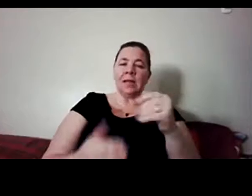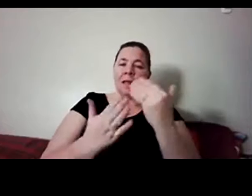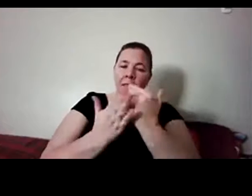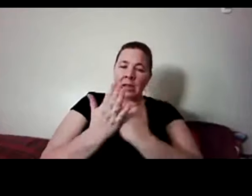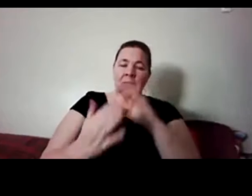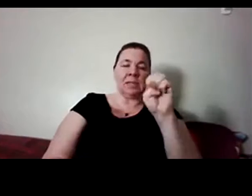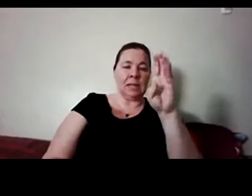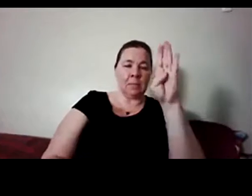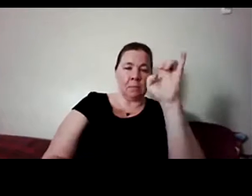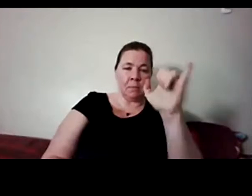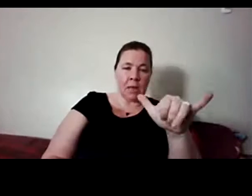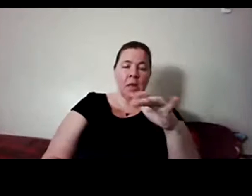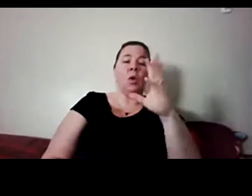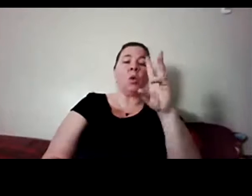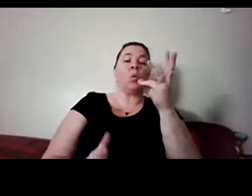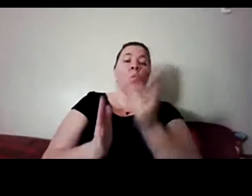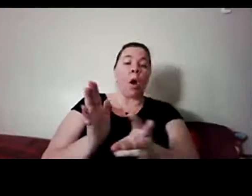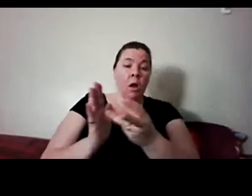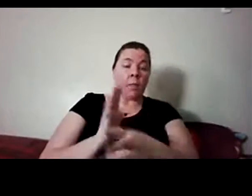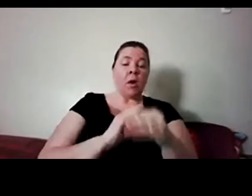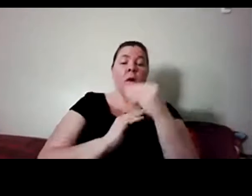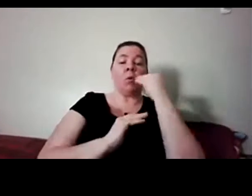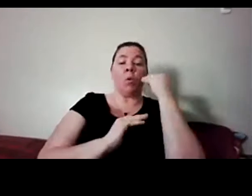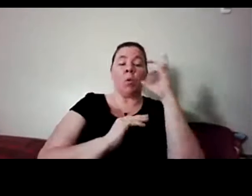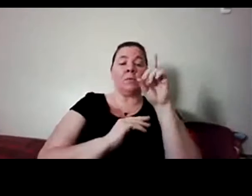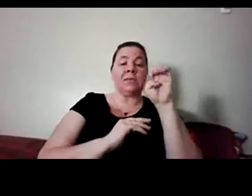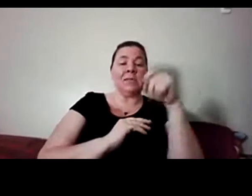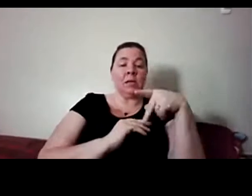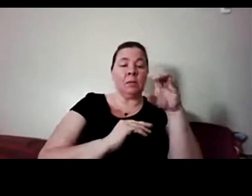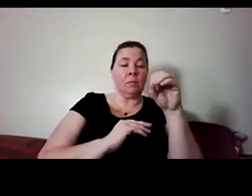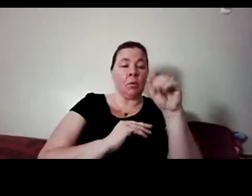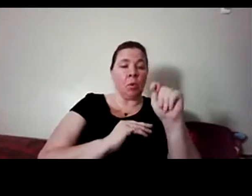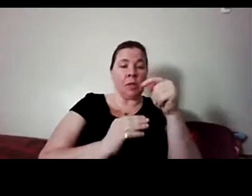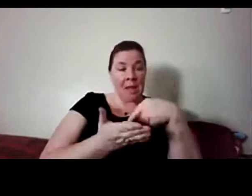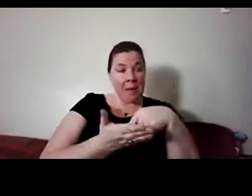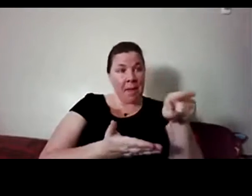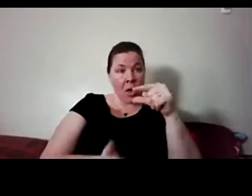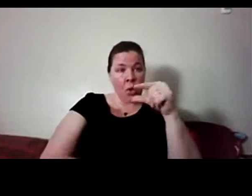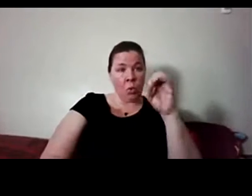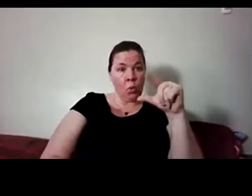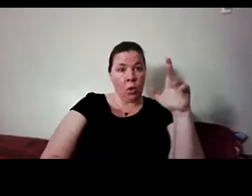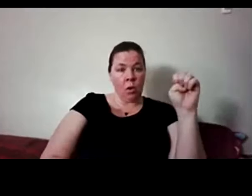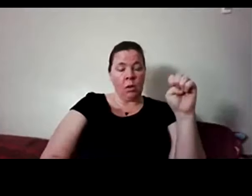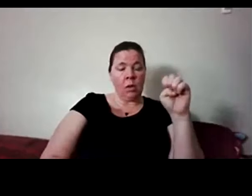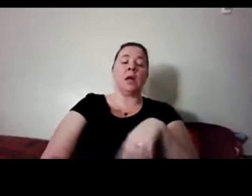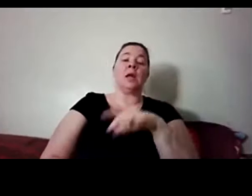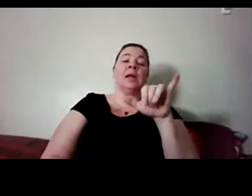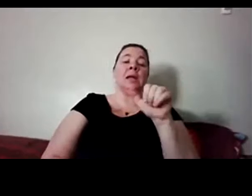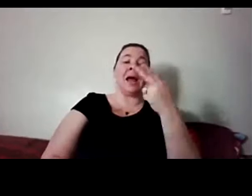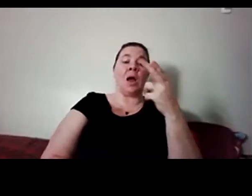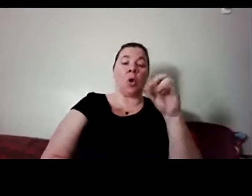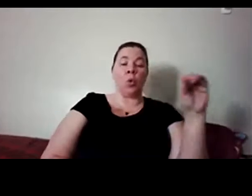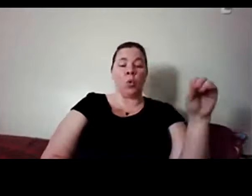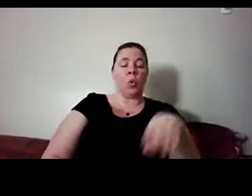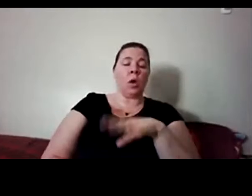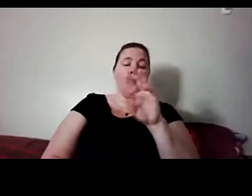the Walmarts, the Home Depots. You can imagine what these guys are paying Google, Yahoo, Microsoft. That's